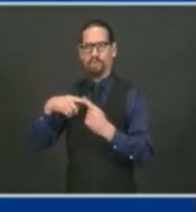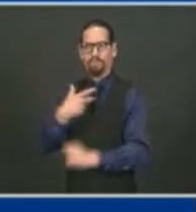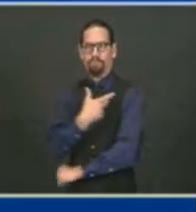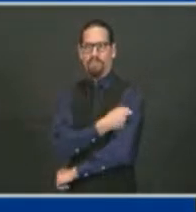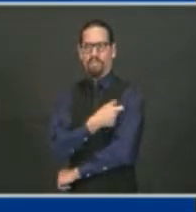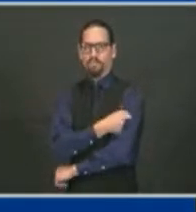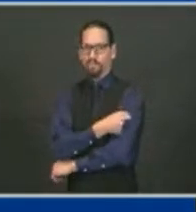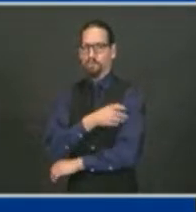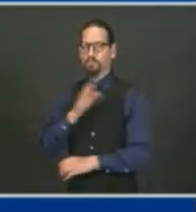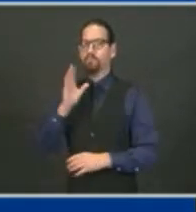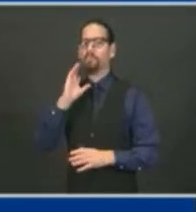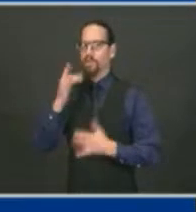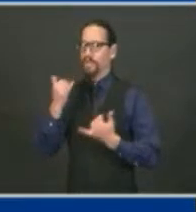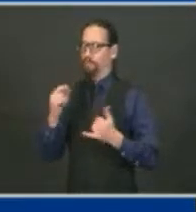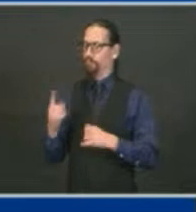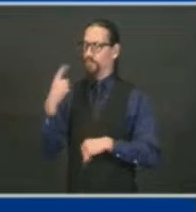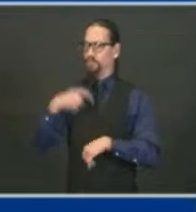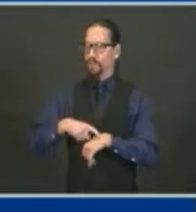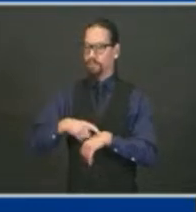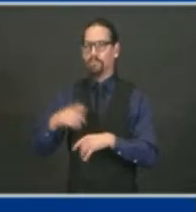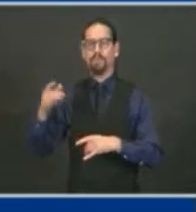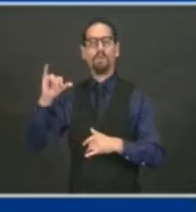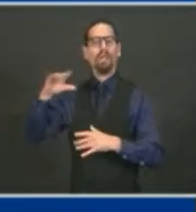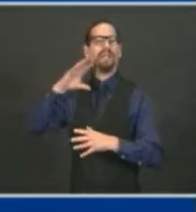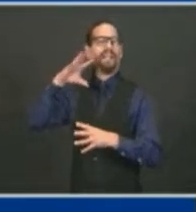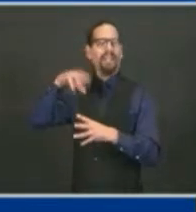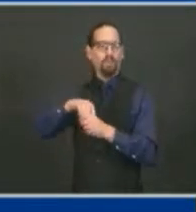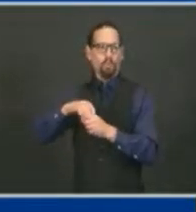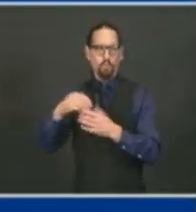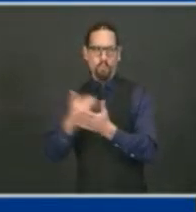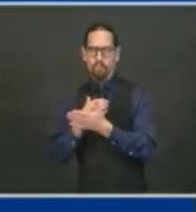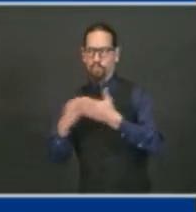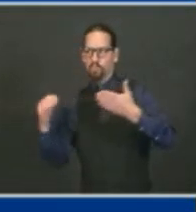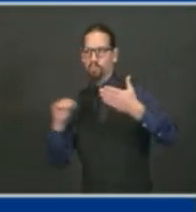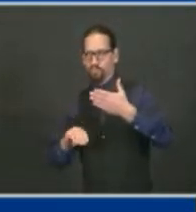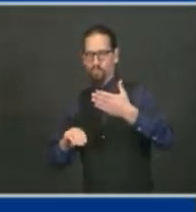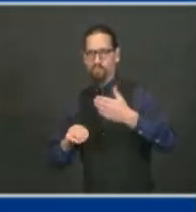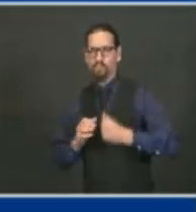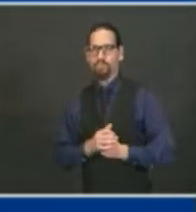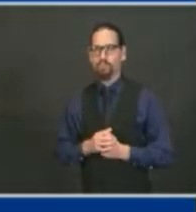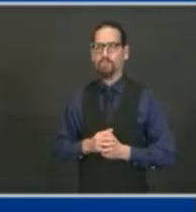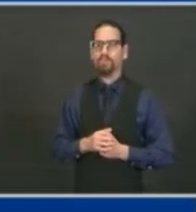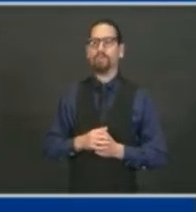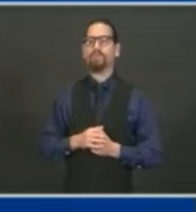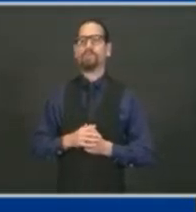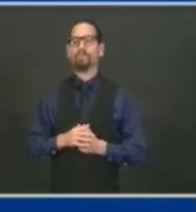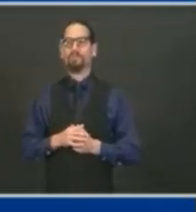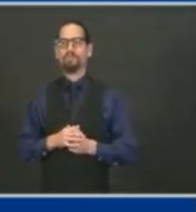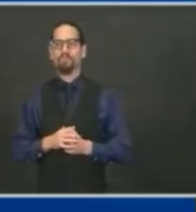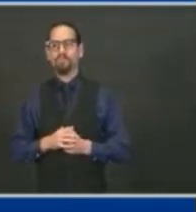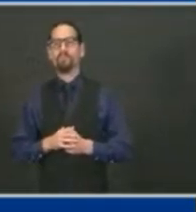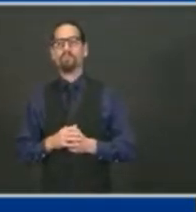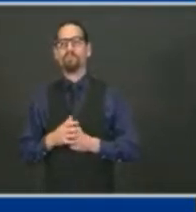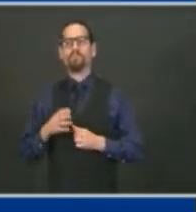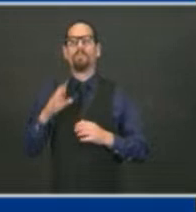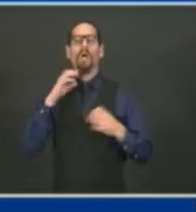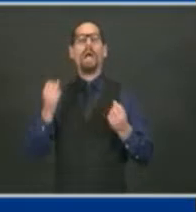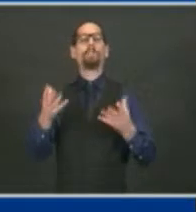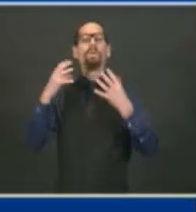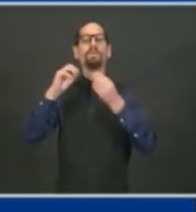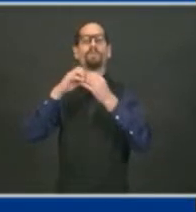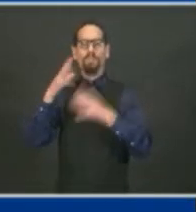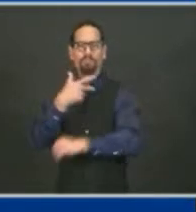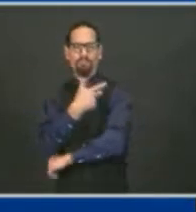As part of the dashboard, we're going to include the number of vaccine doses that we have administered. So that, for